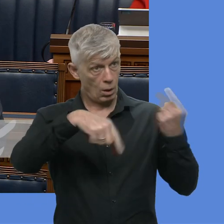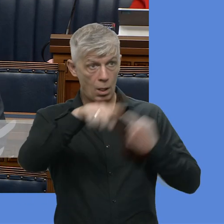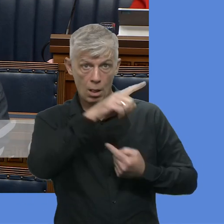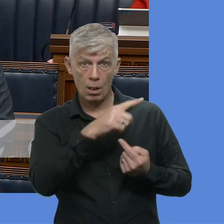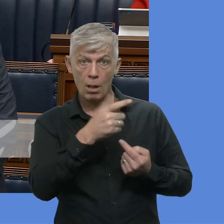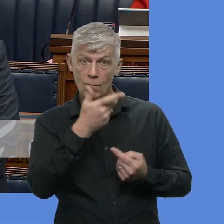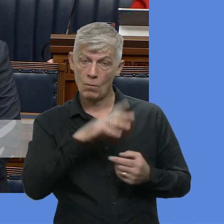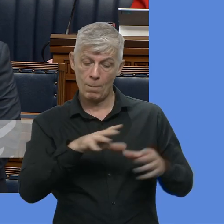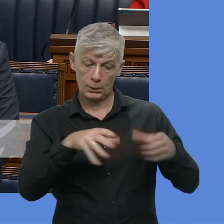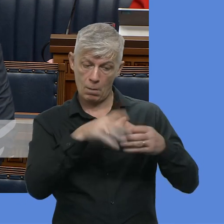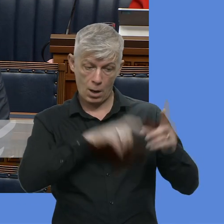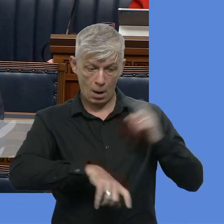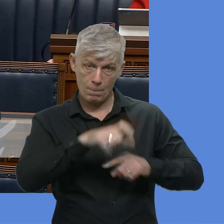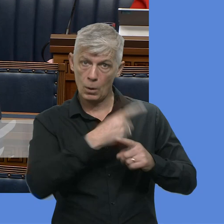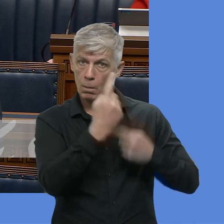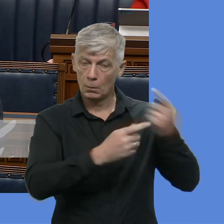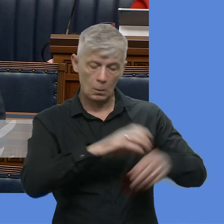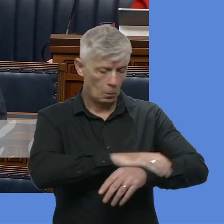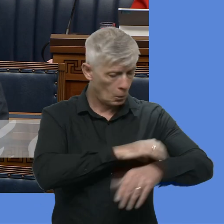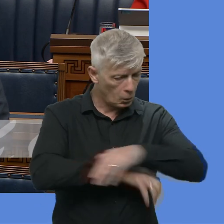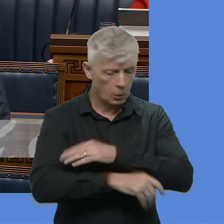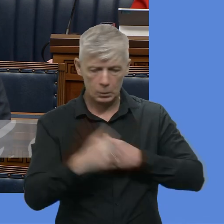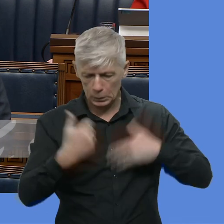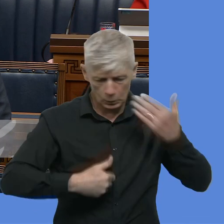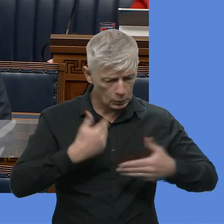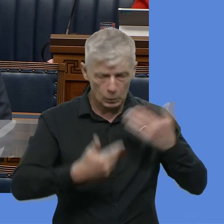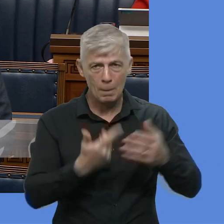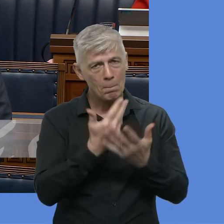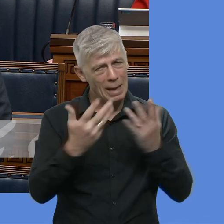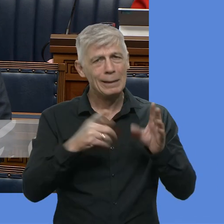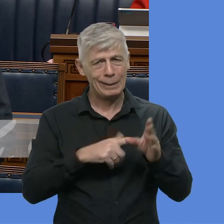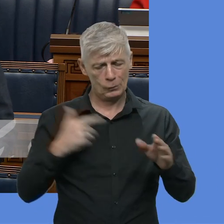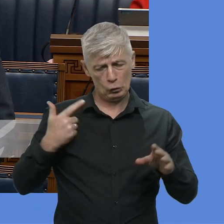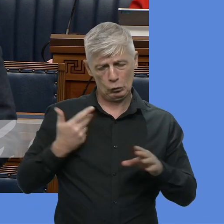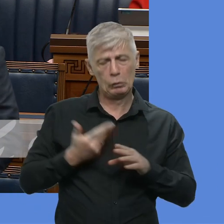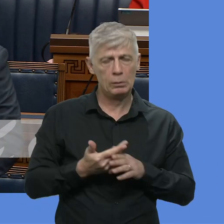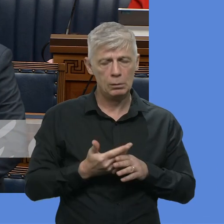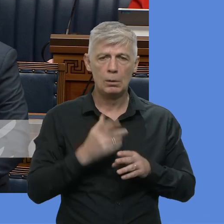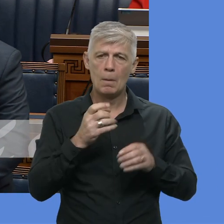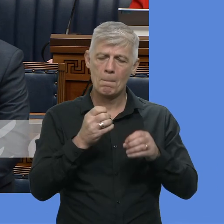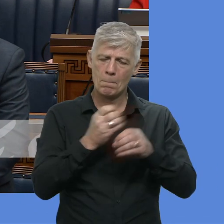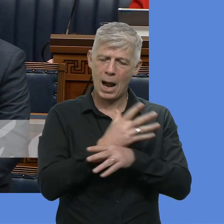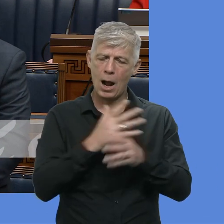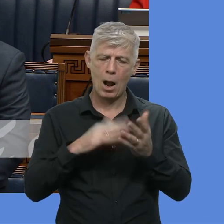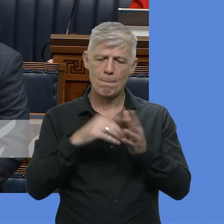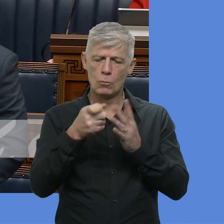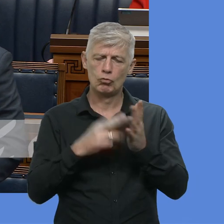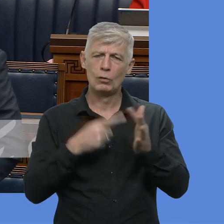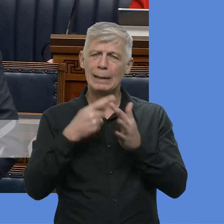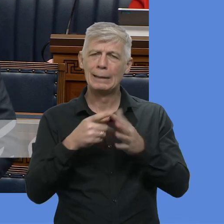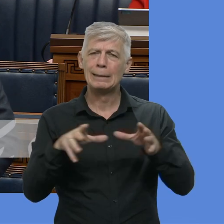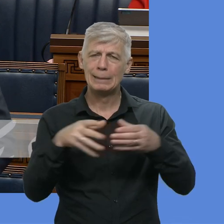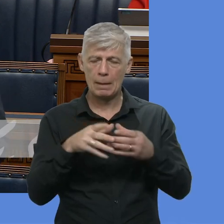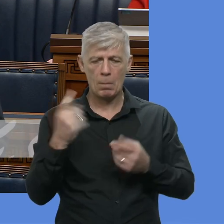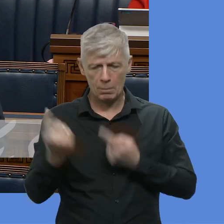the Department for Communities who have worked very hard on this over very many years. The Bangor Marine team is currently working through